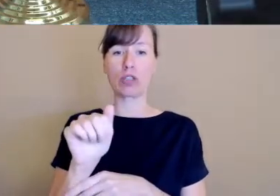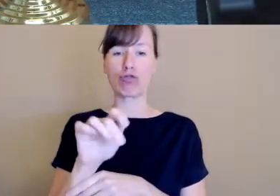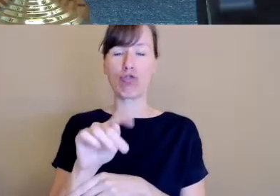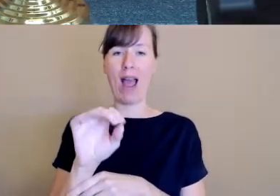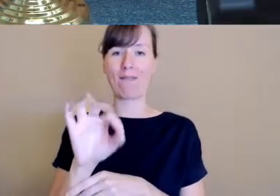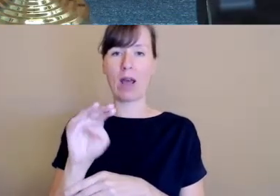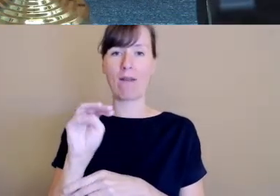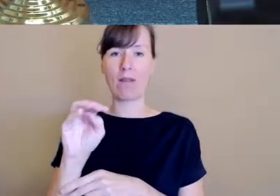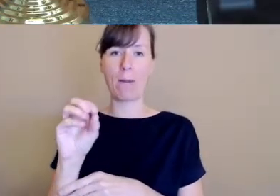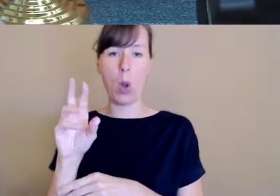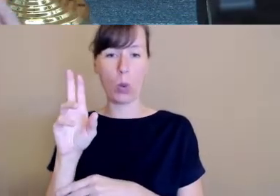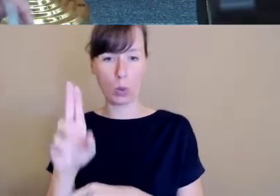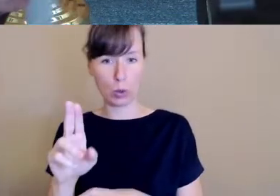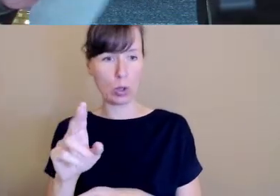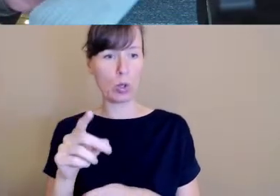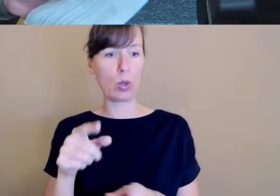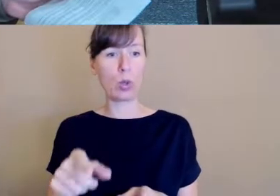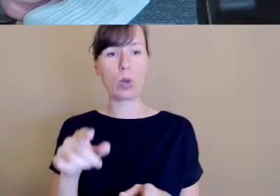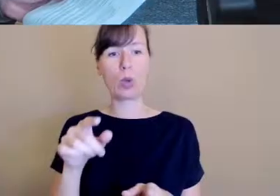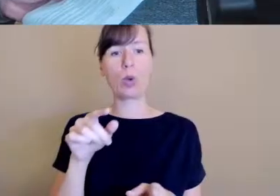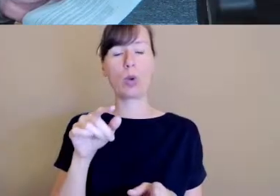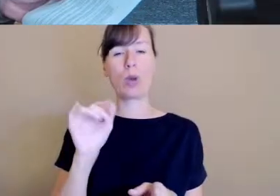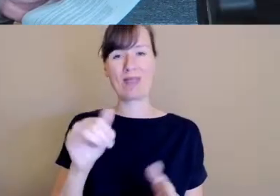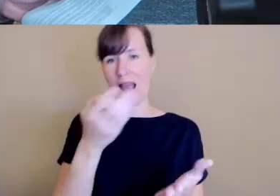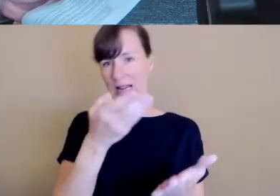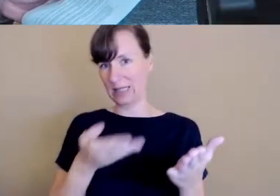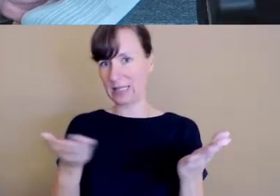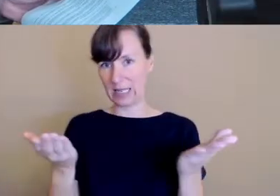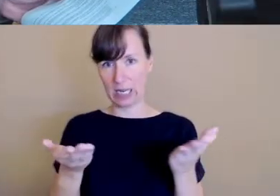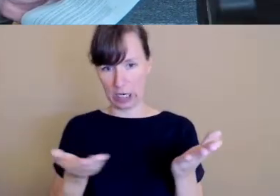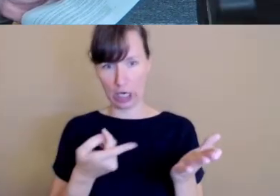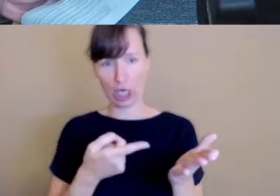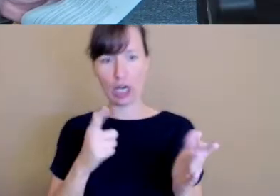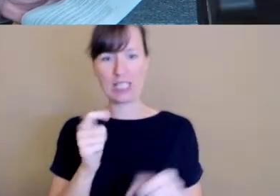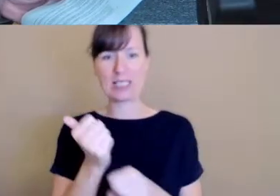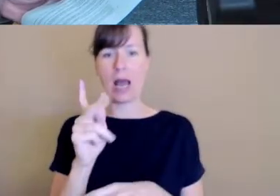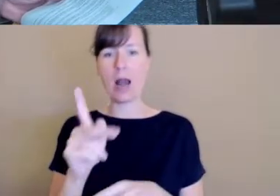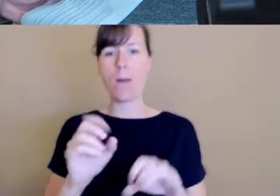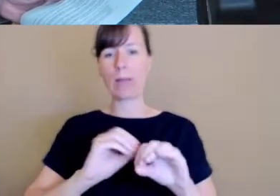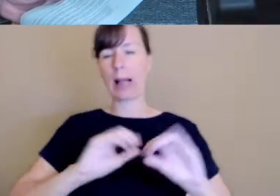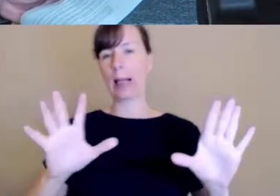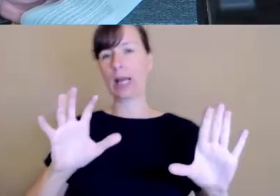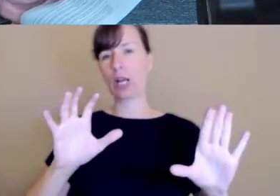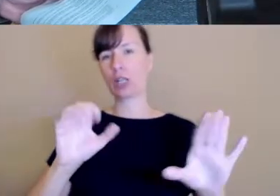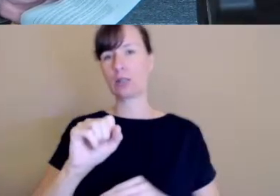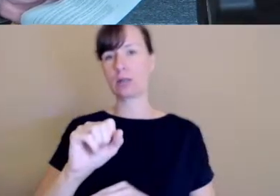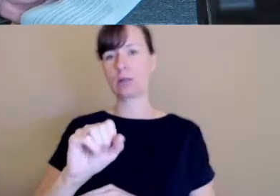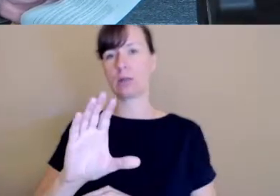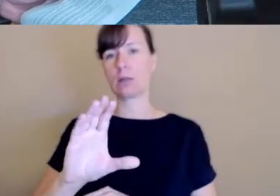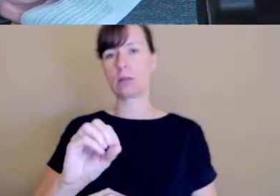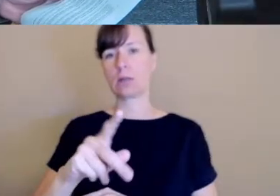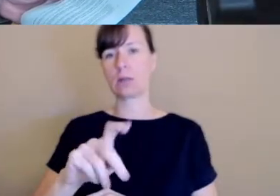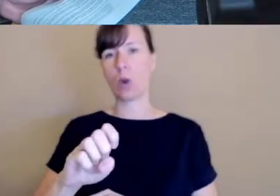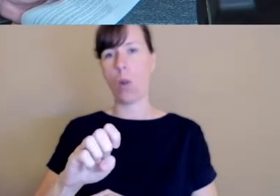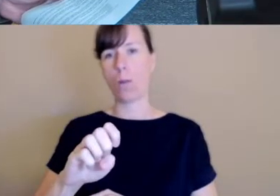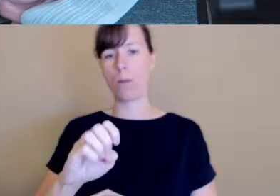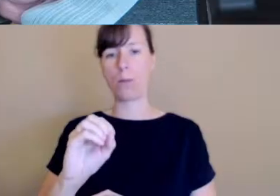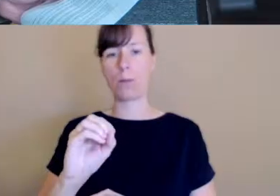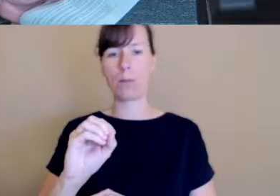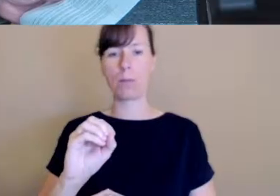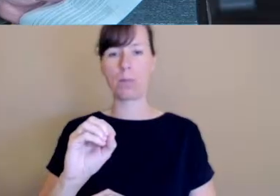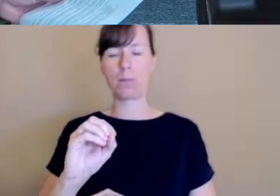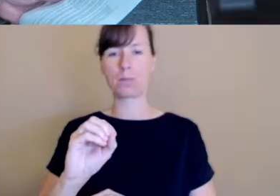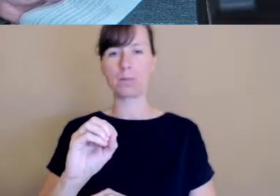of what the relationship governs, to make it clear that the committee, the Green